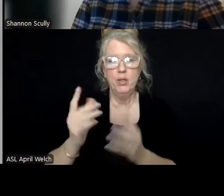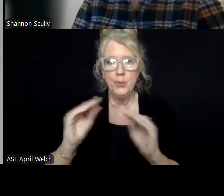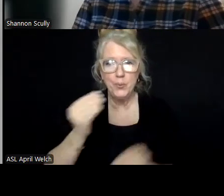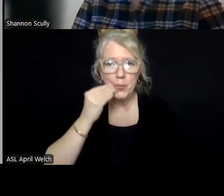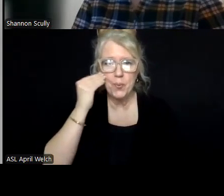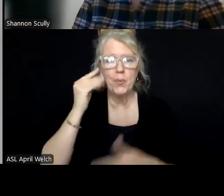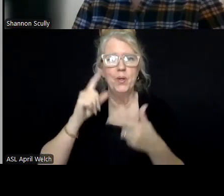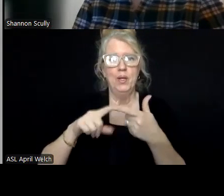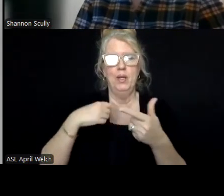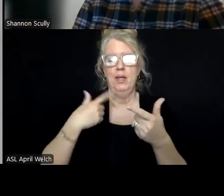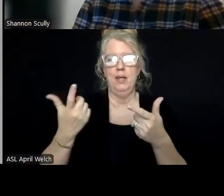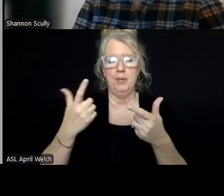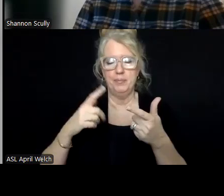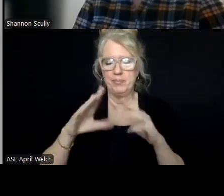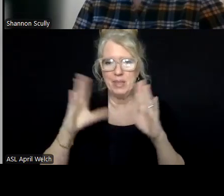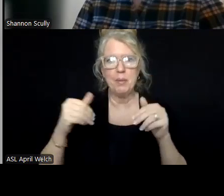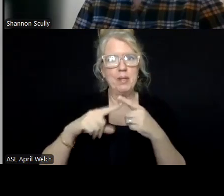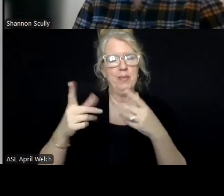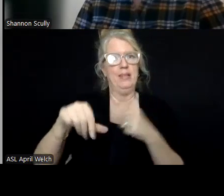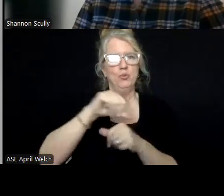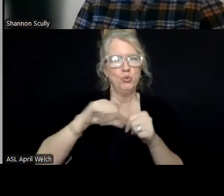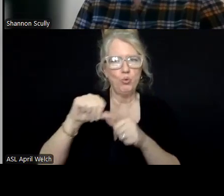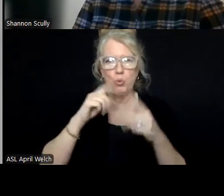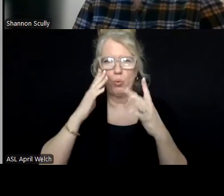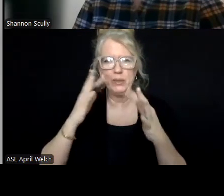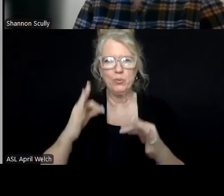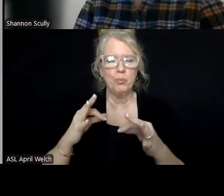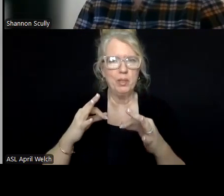housing, it's that social determinant that can really